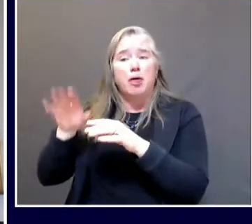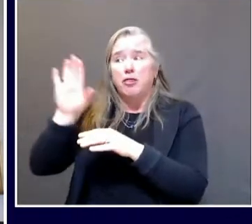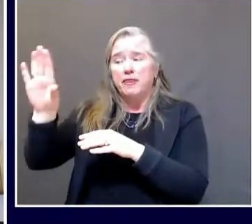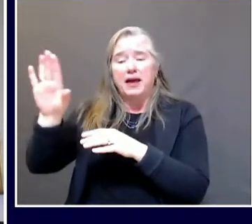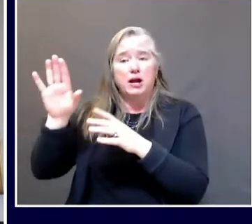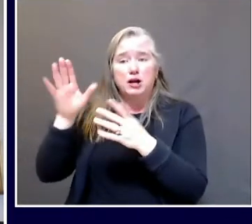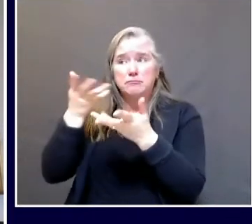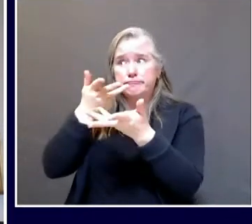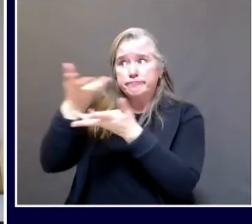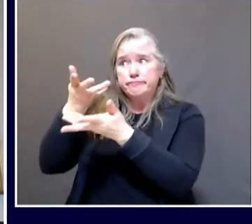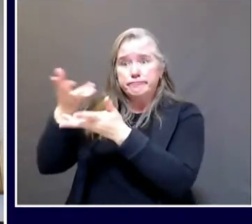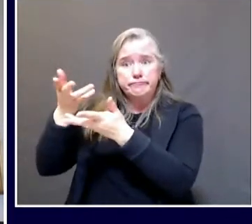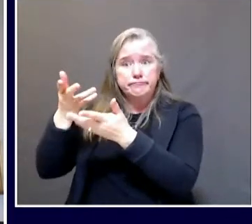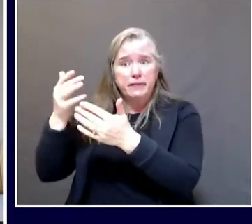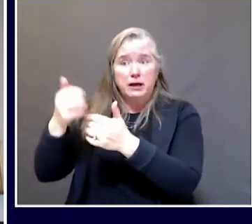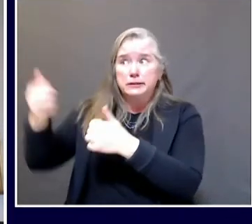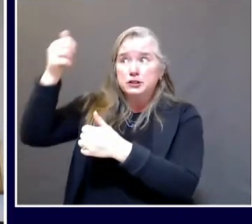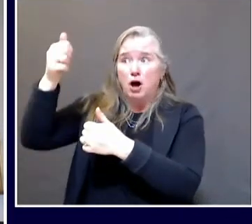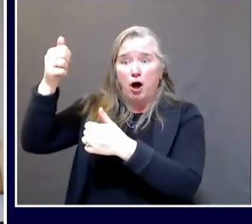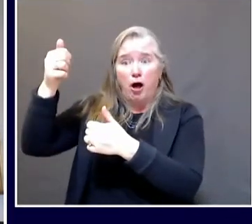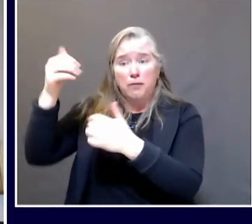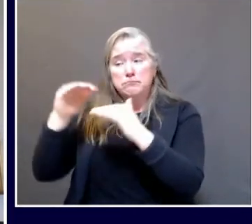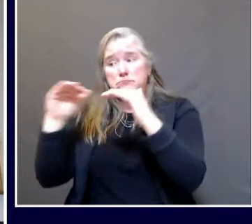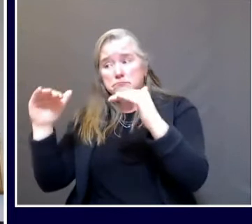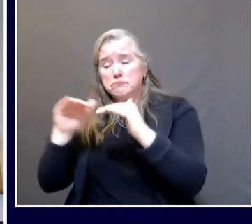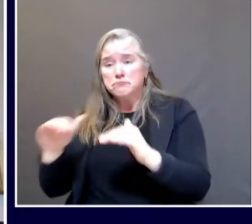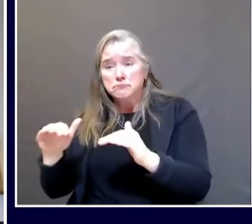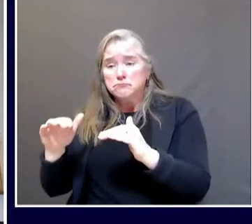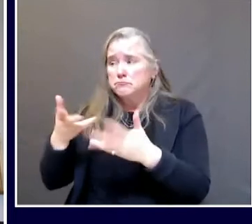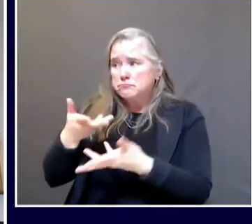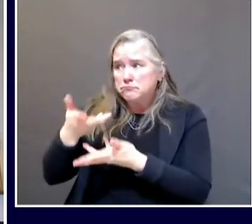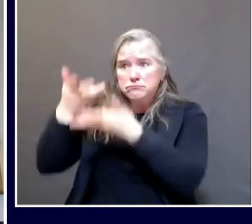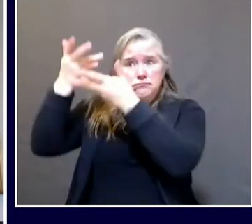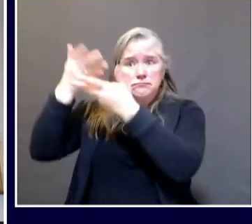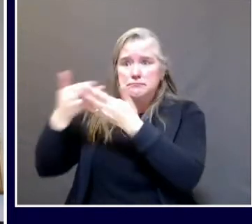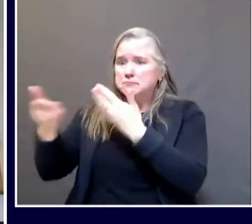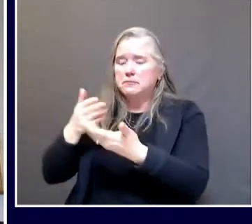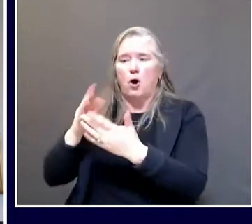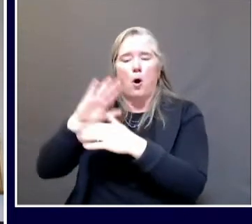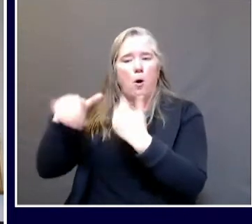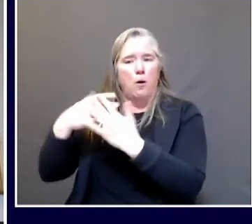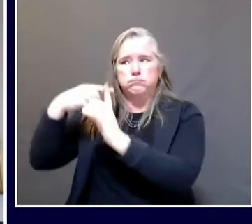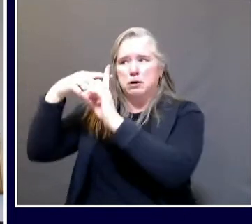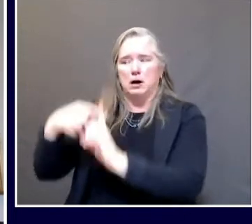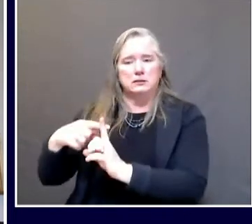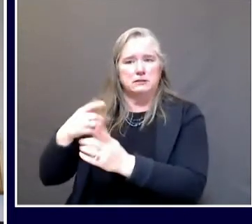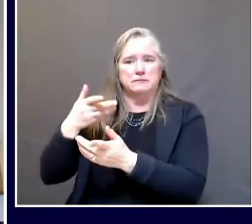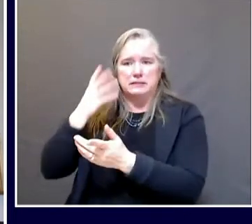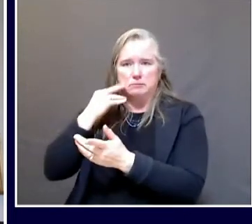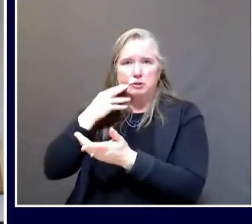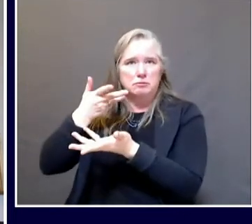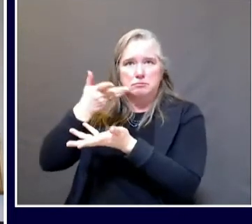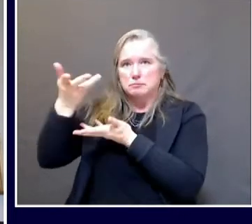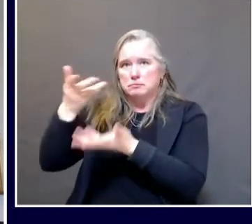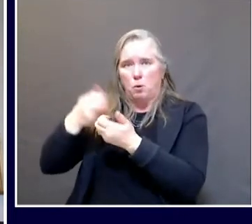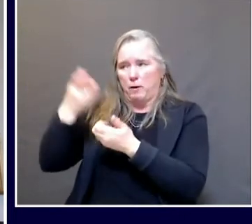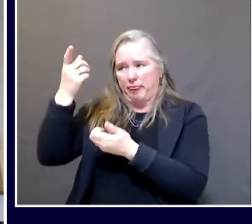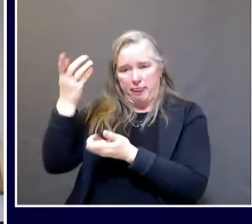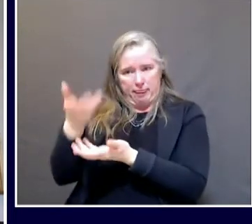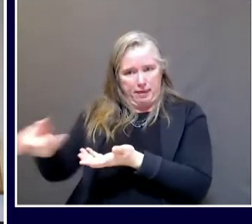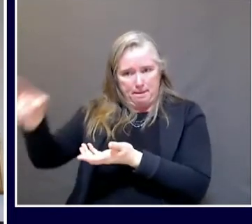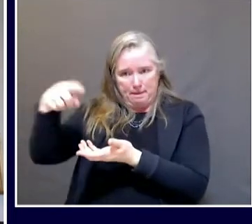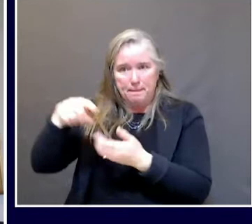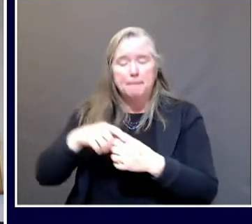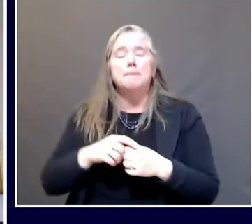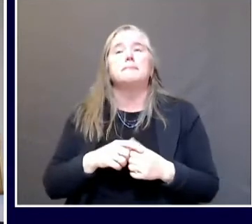better information than we have more recently, but also a better sense of the projections that they've got that directly answer